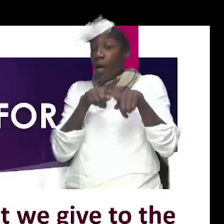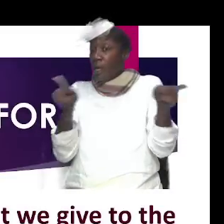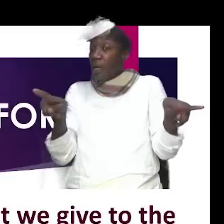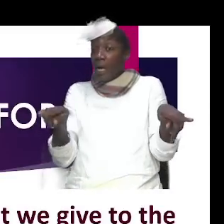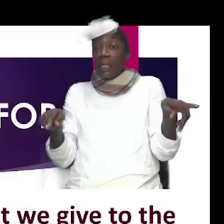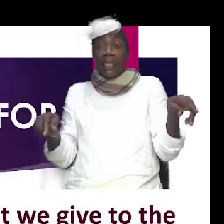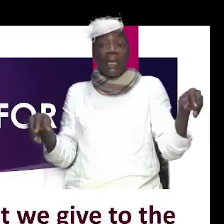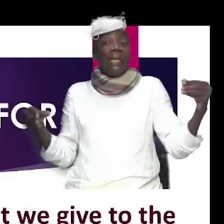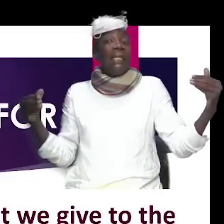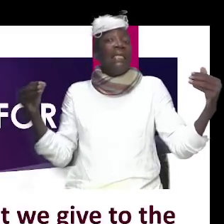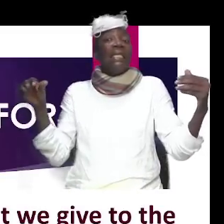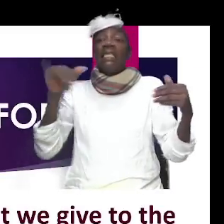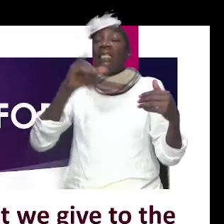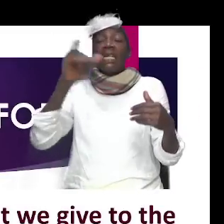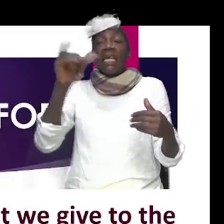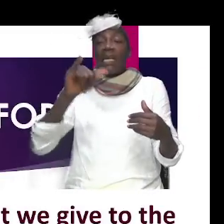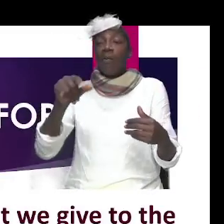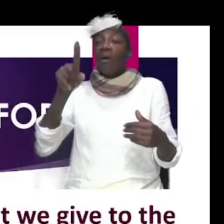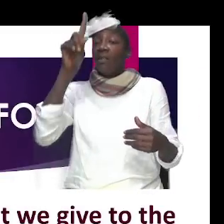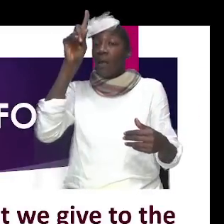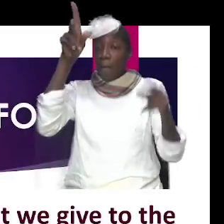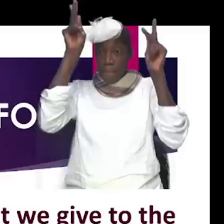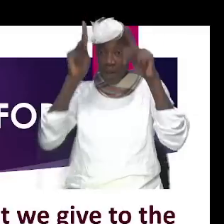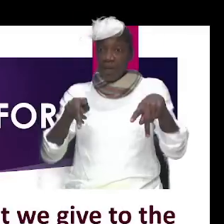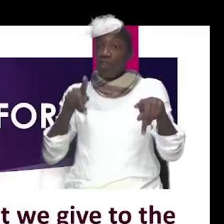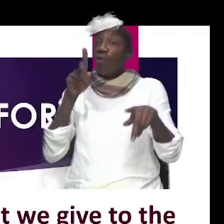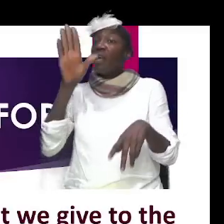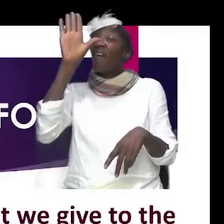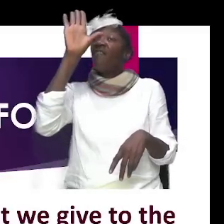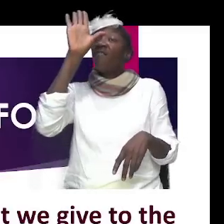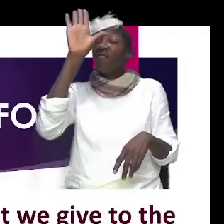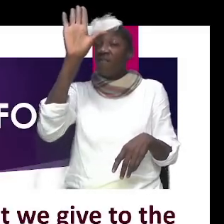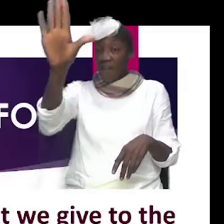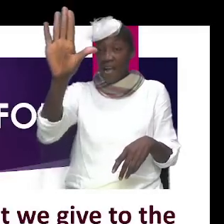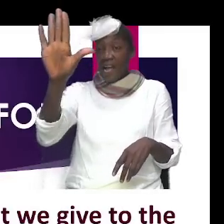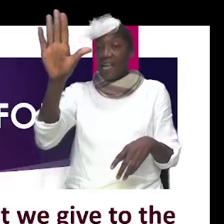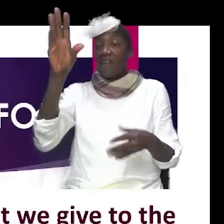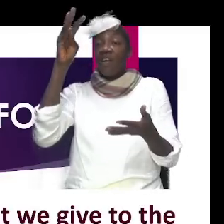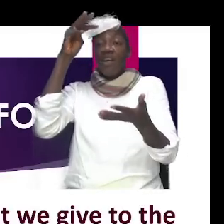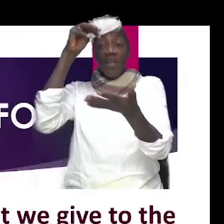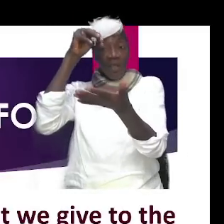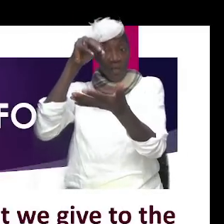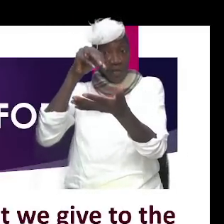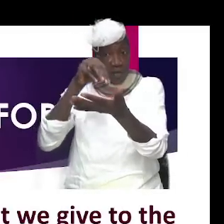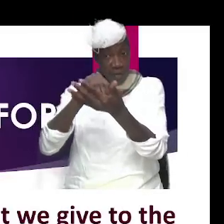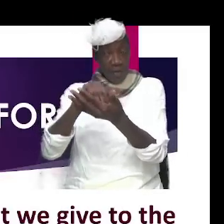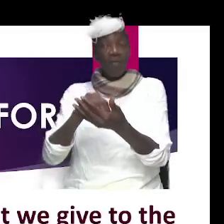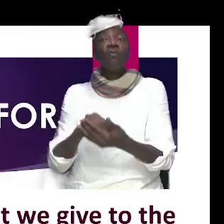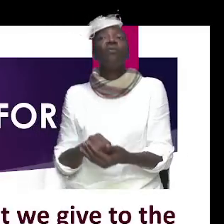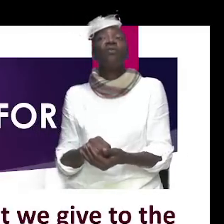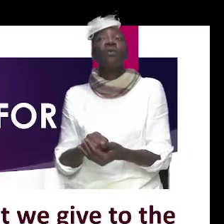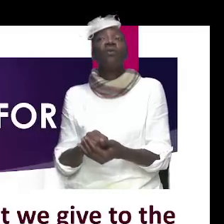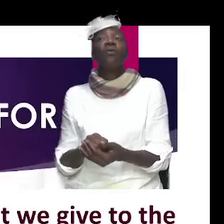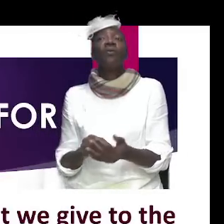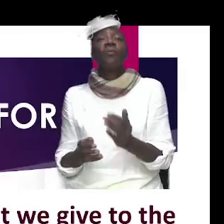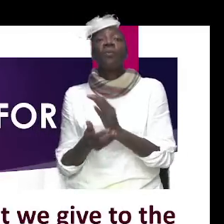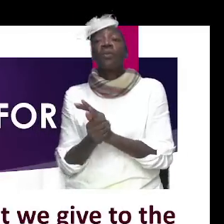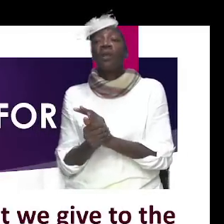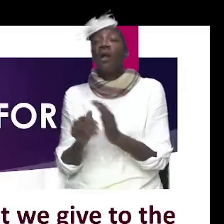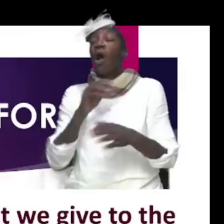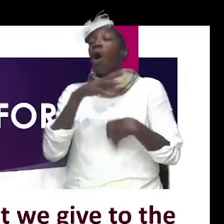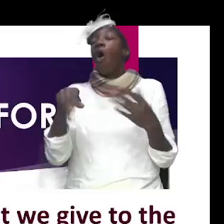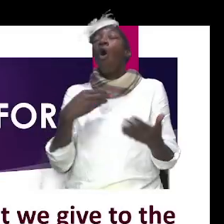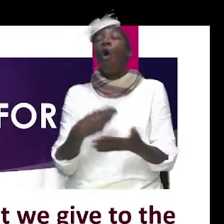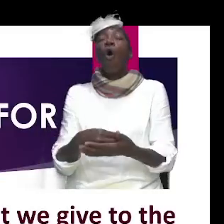The important thing is to understand that all our money, all our treasures, our